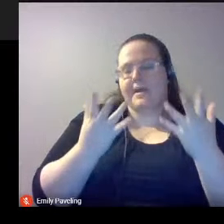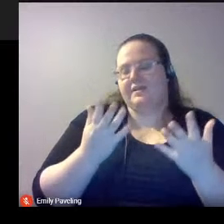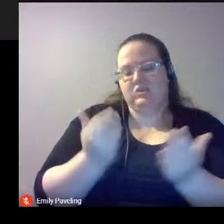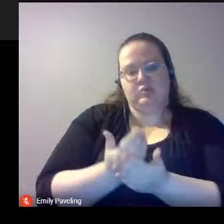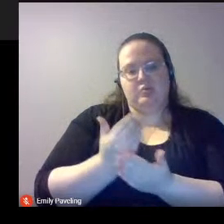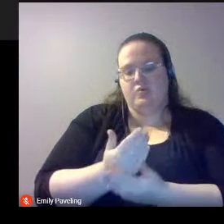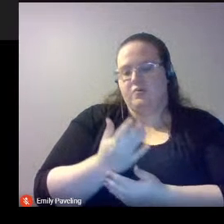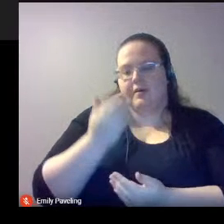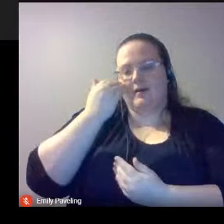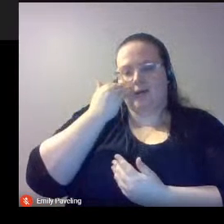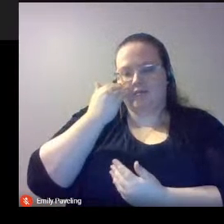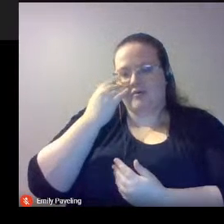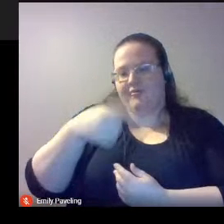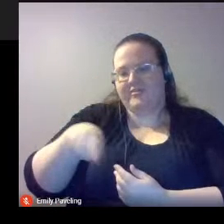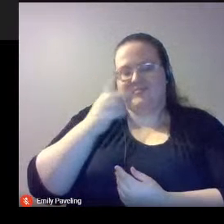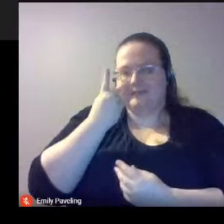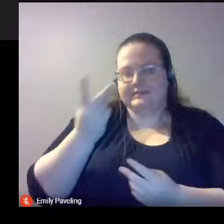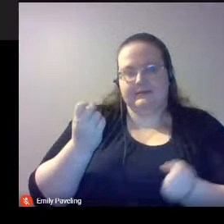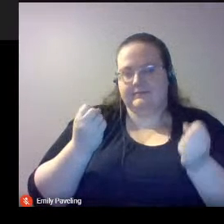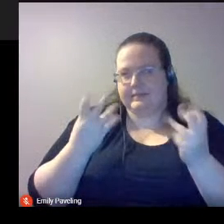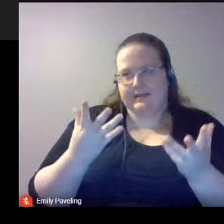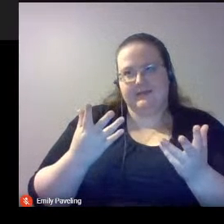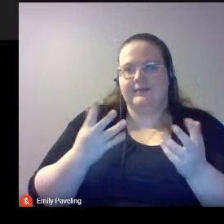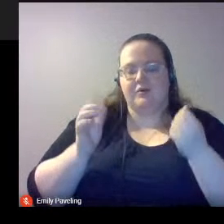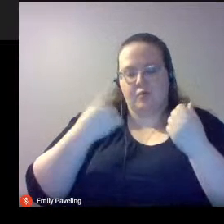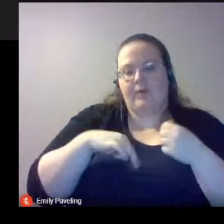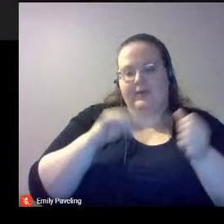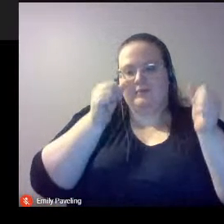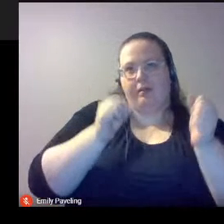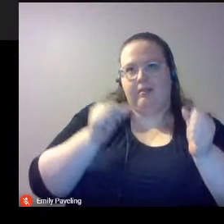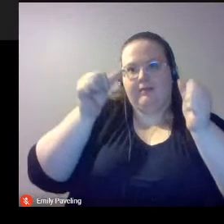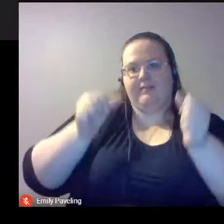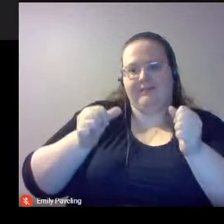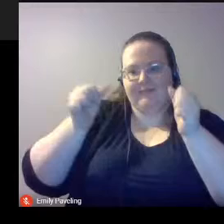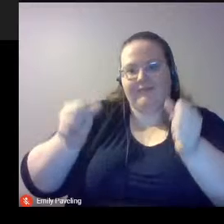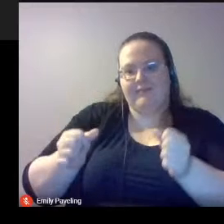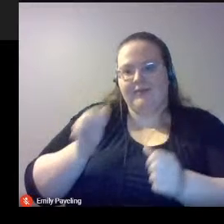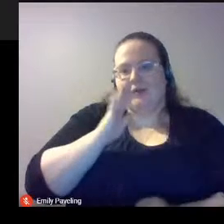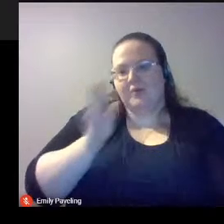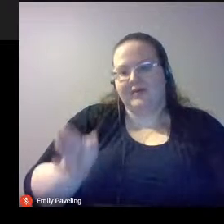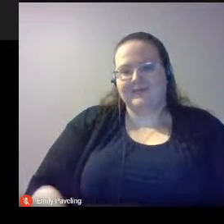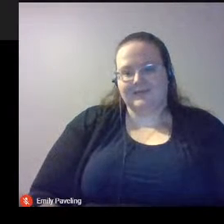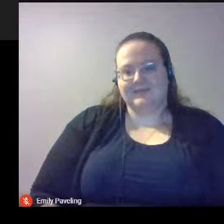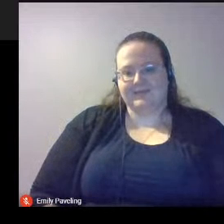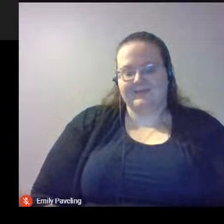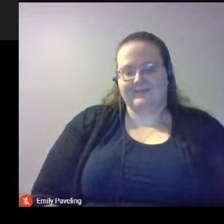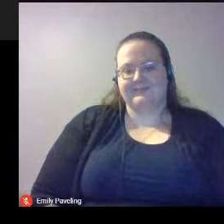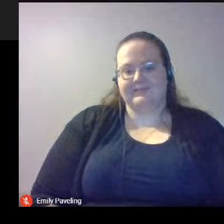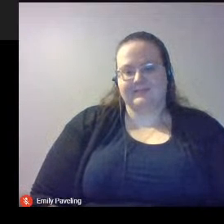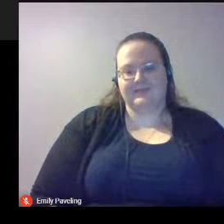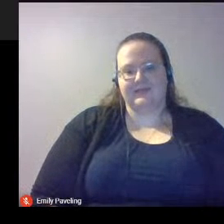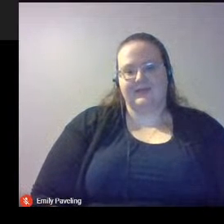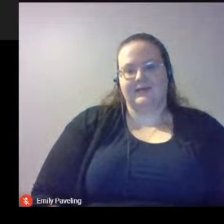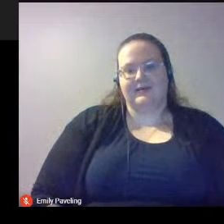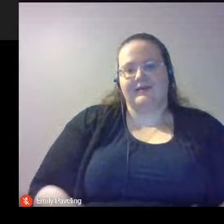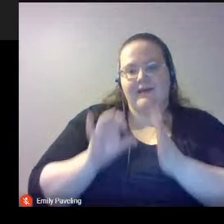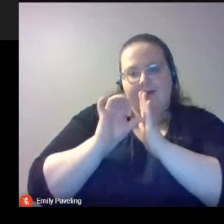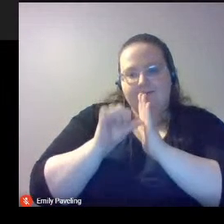throughout our community will be posted in our schools as well to remind folks of the new procedures